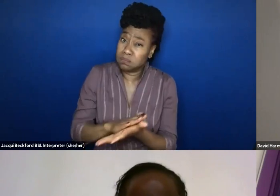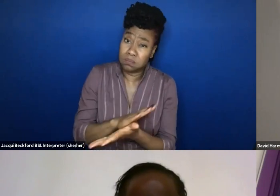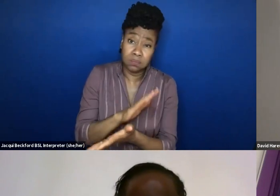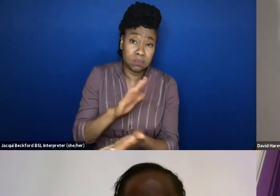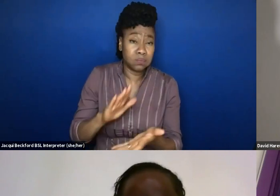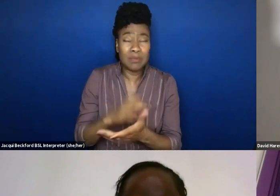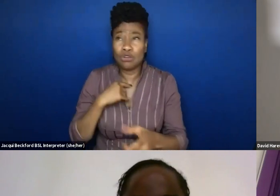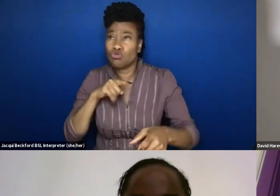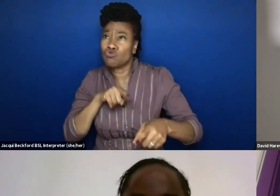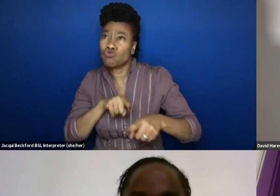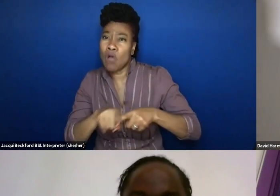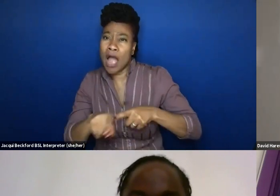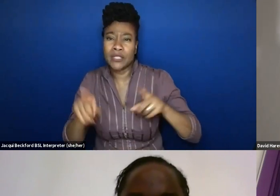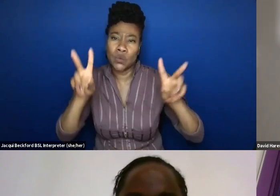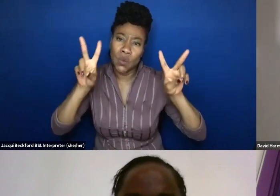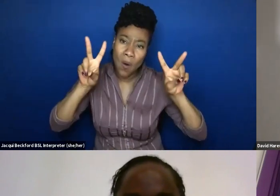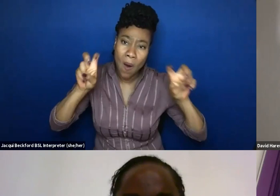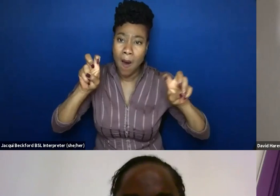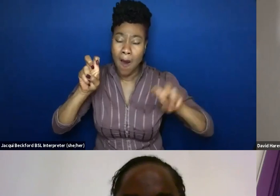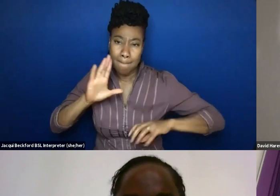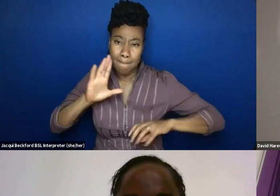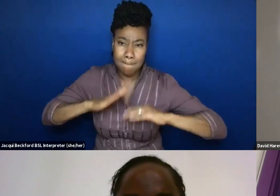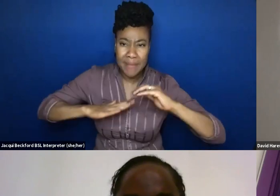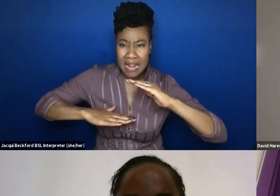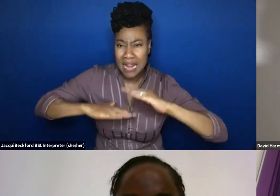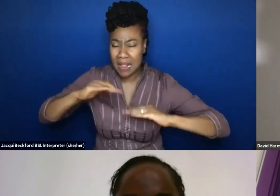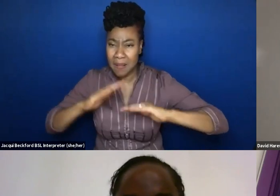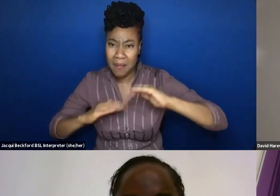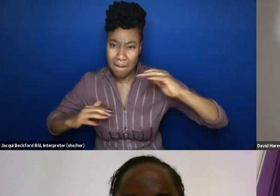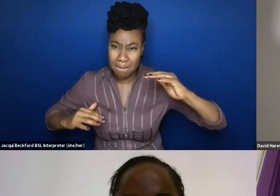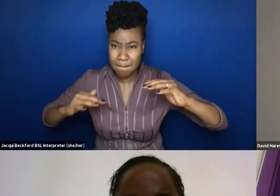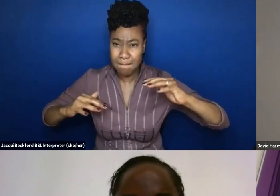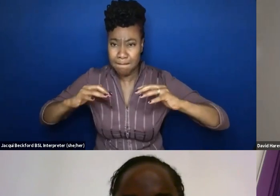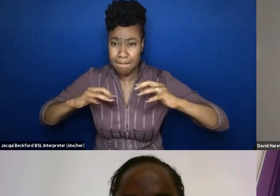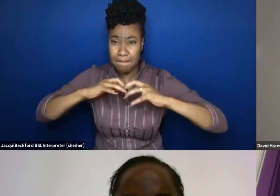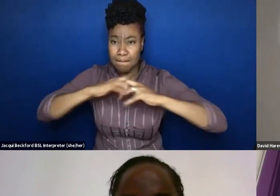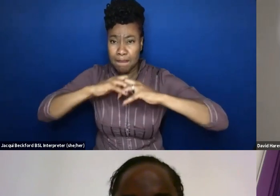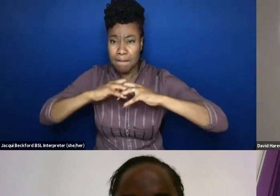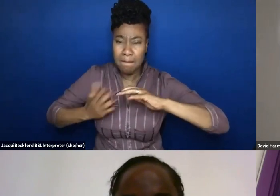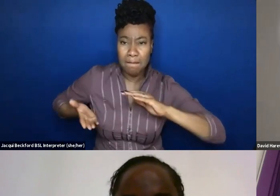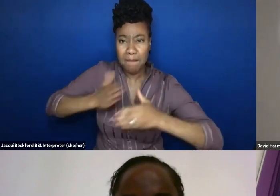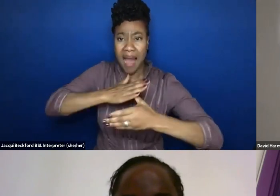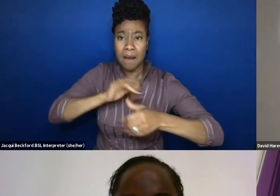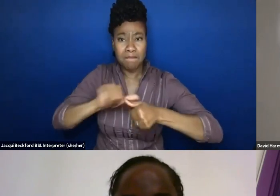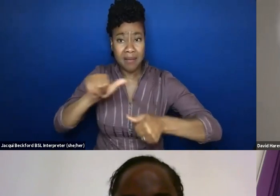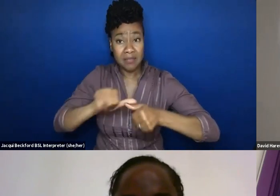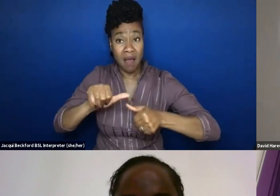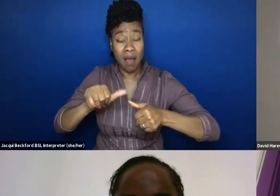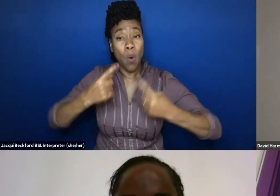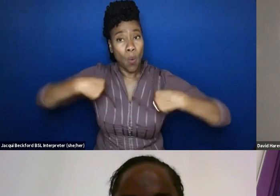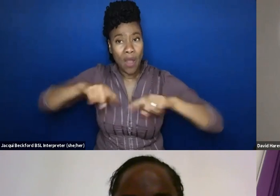what's that word, build back better, we are trying to address these concerns in a